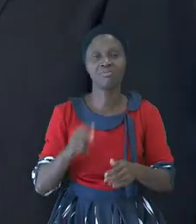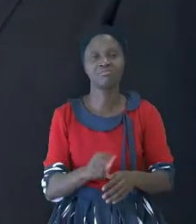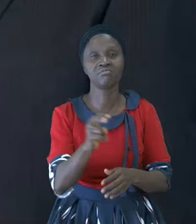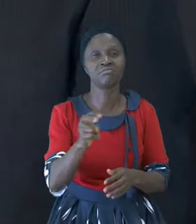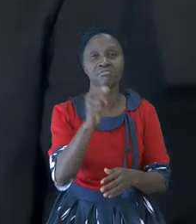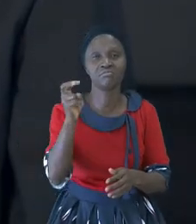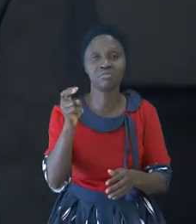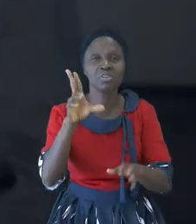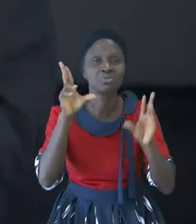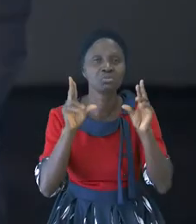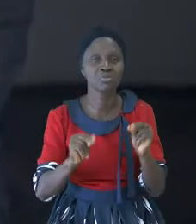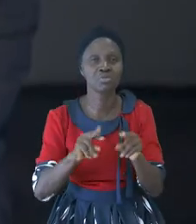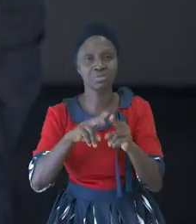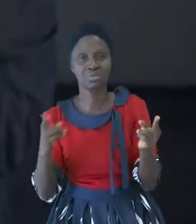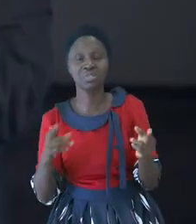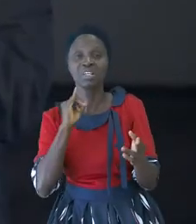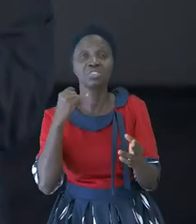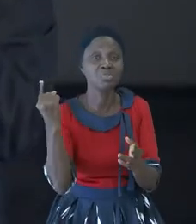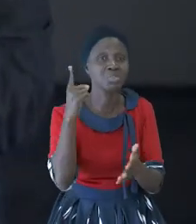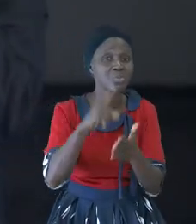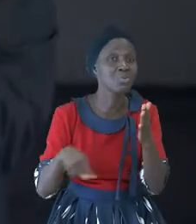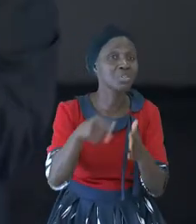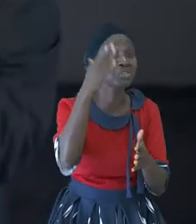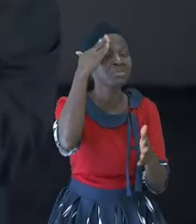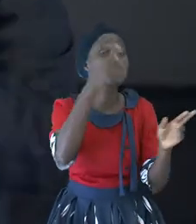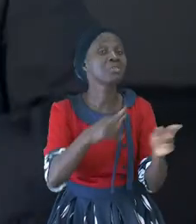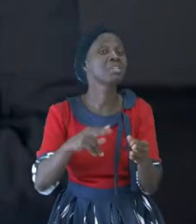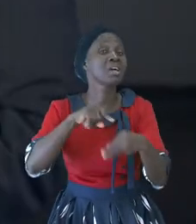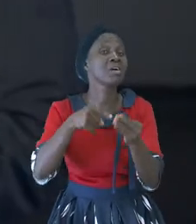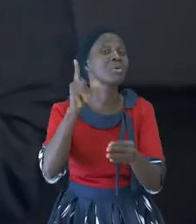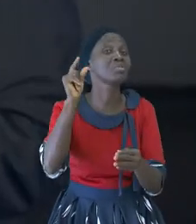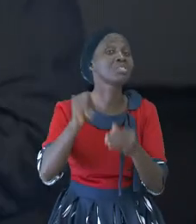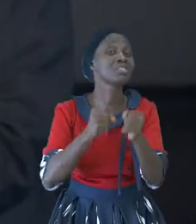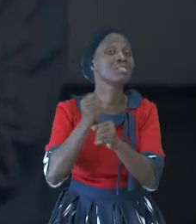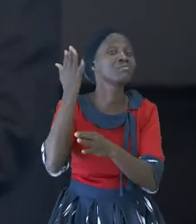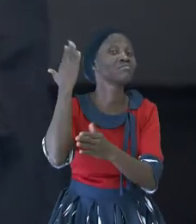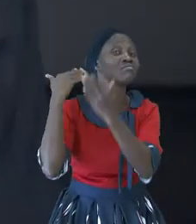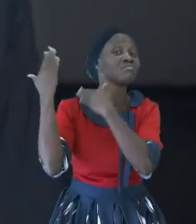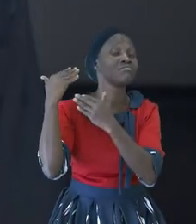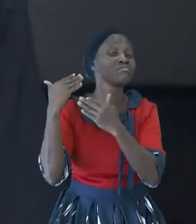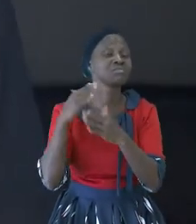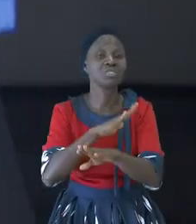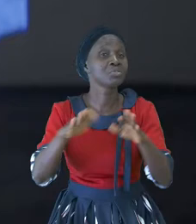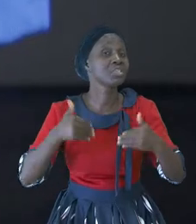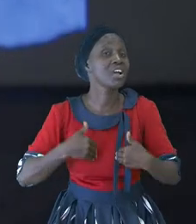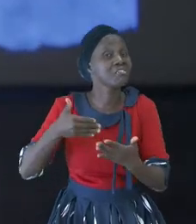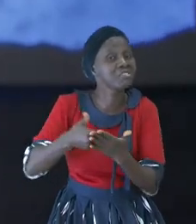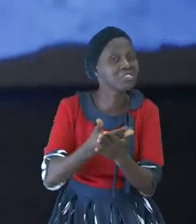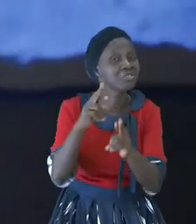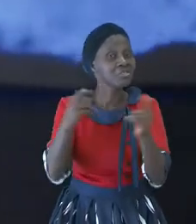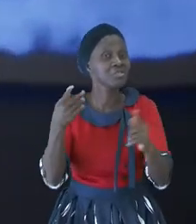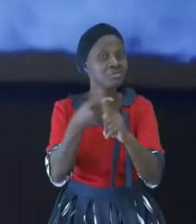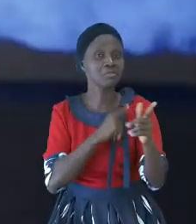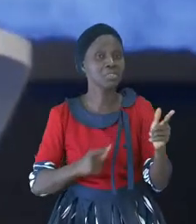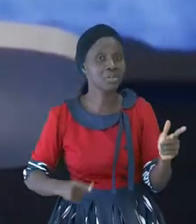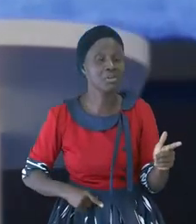heard about 20 years ago. And that's good. At least they're keeping that. But you know, fresh revelation from the Lord.